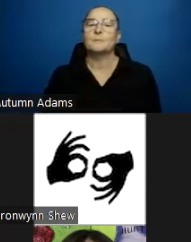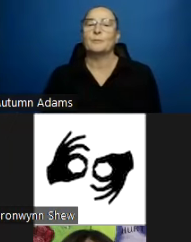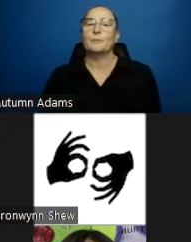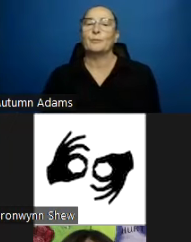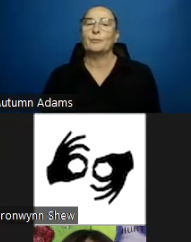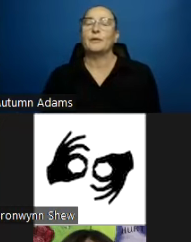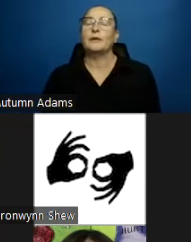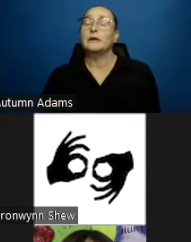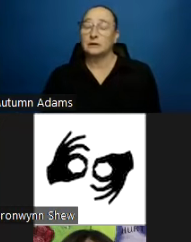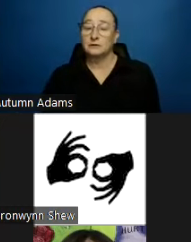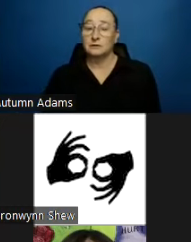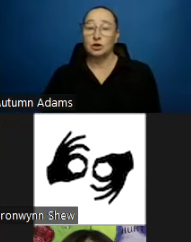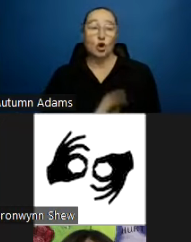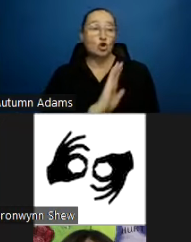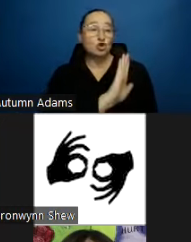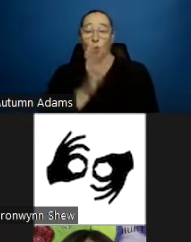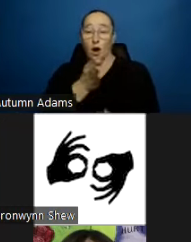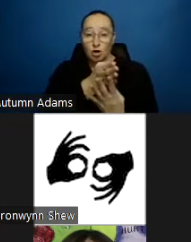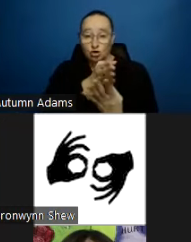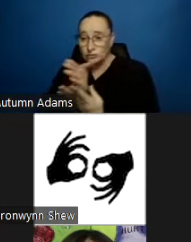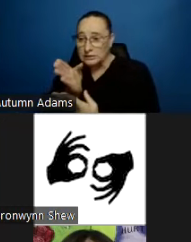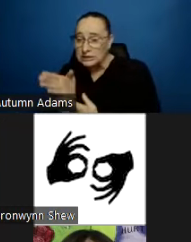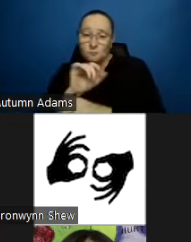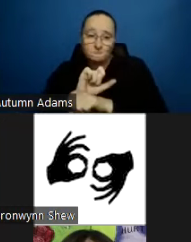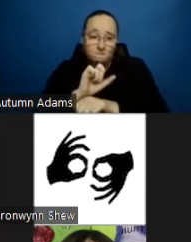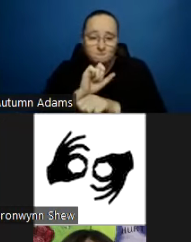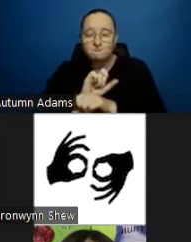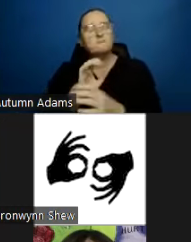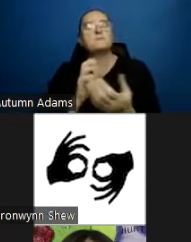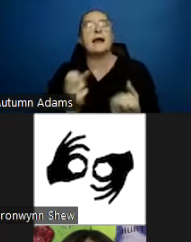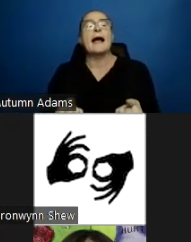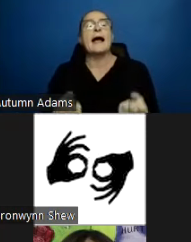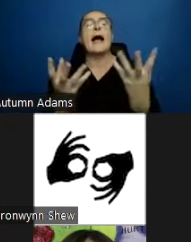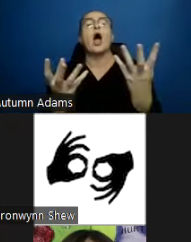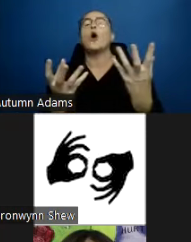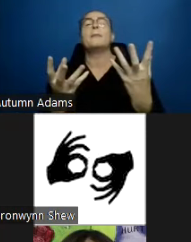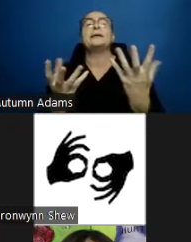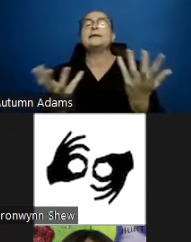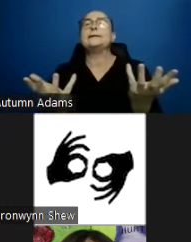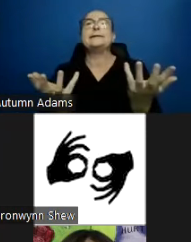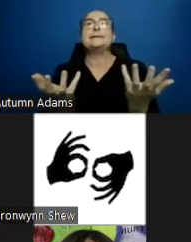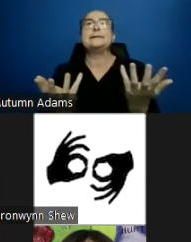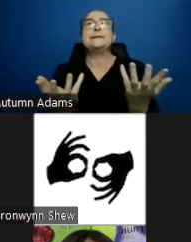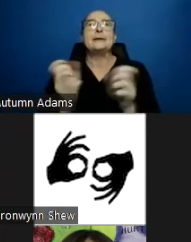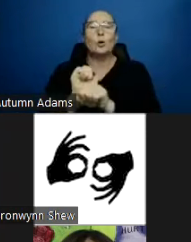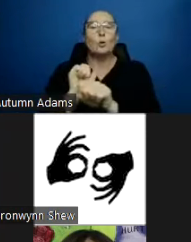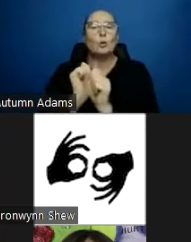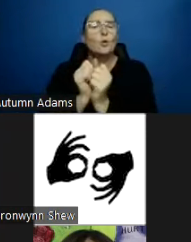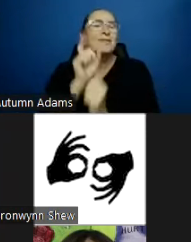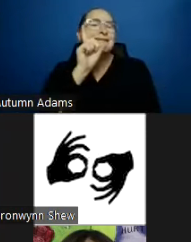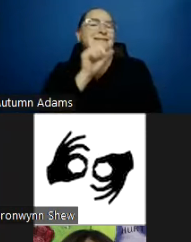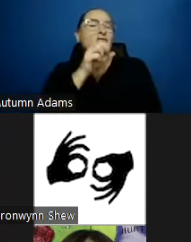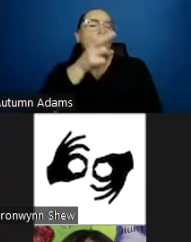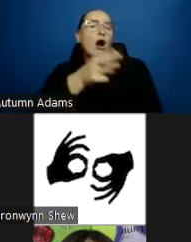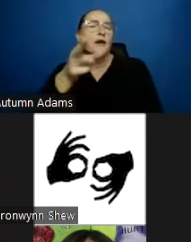So in your careers and working in your field, how many times have you worked with a deaf or a hard of hearing